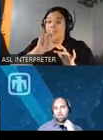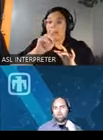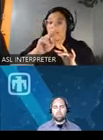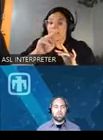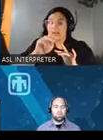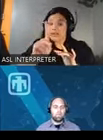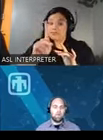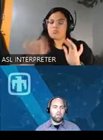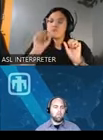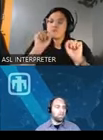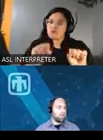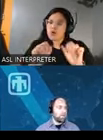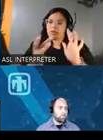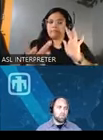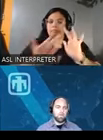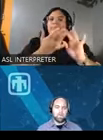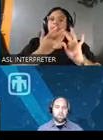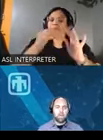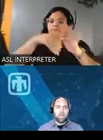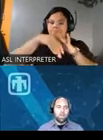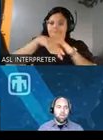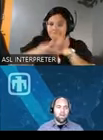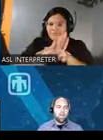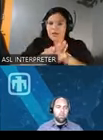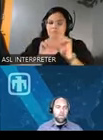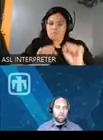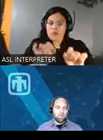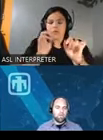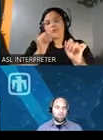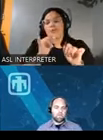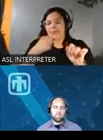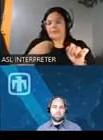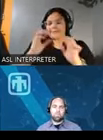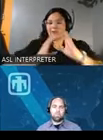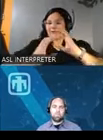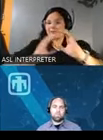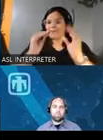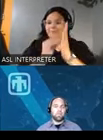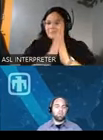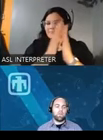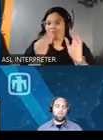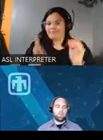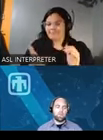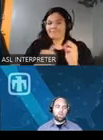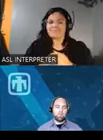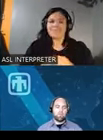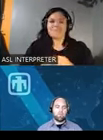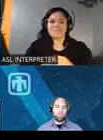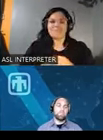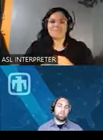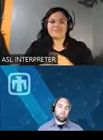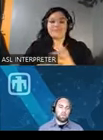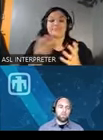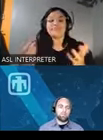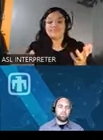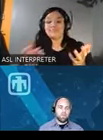community that will either come through the slides or that may be in the chat. And there's a tip if you'd like to engage with